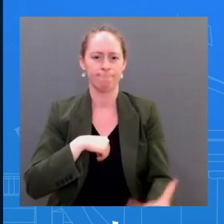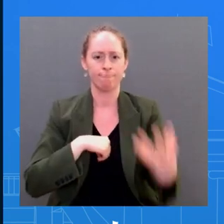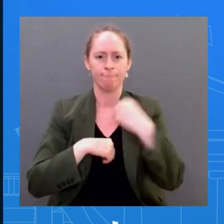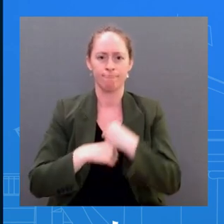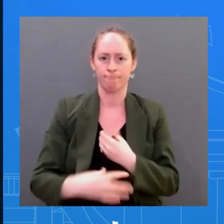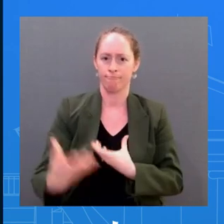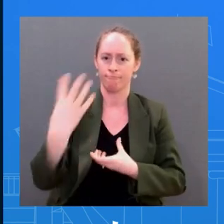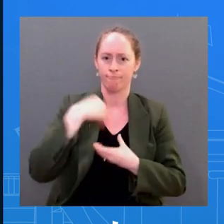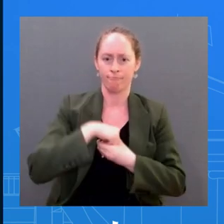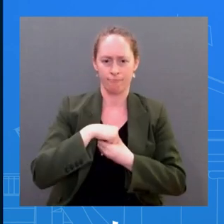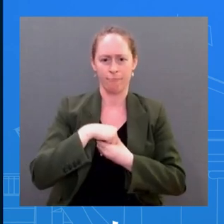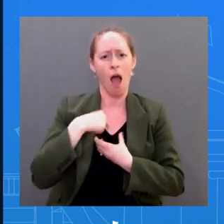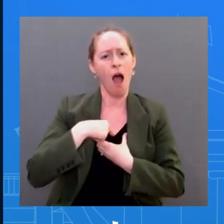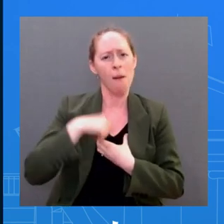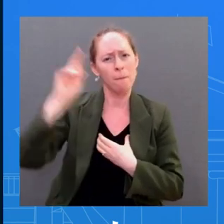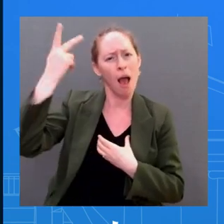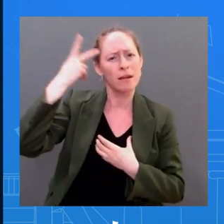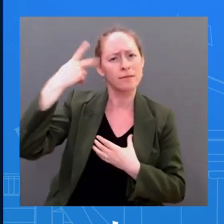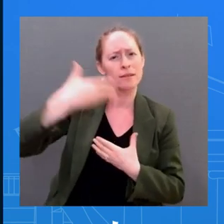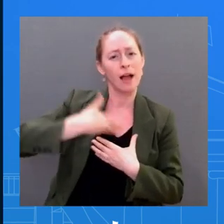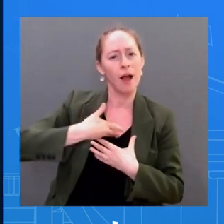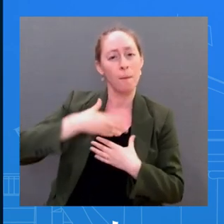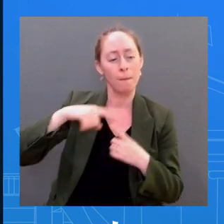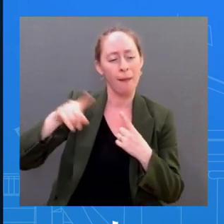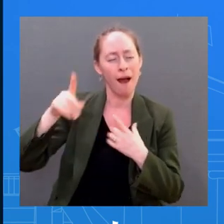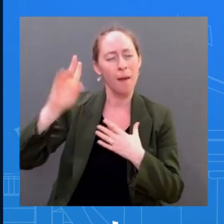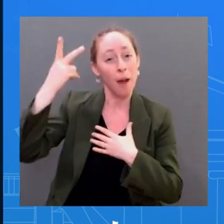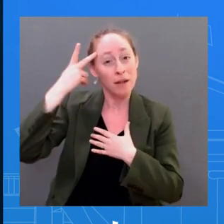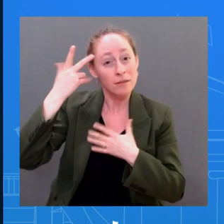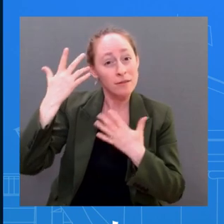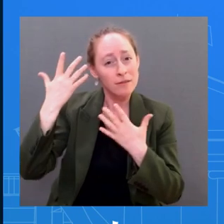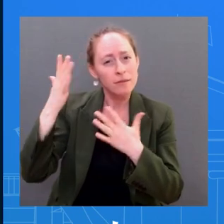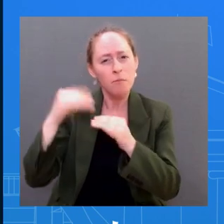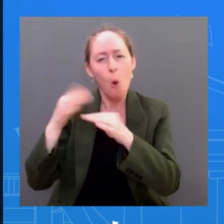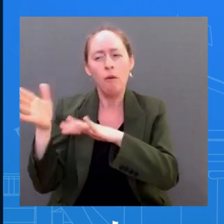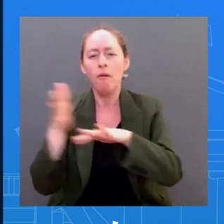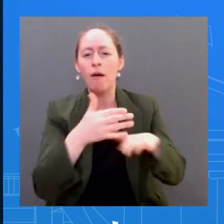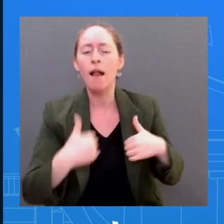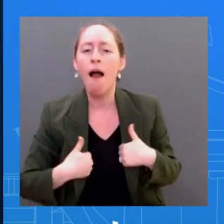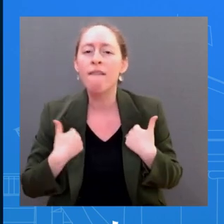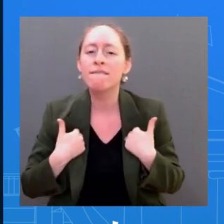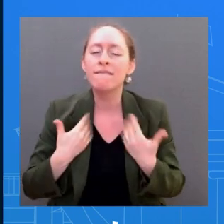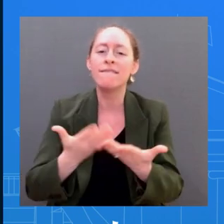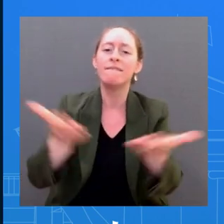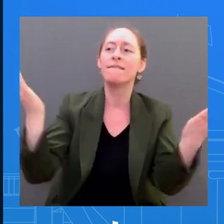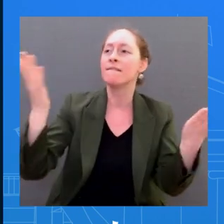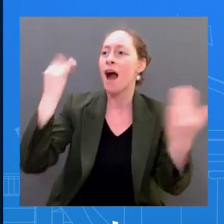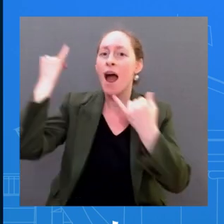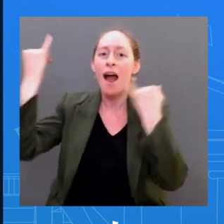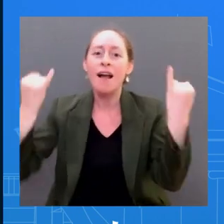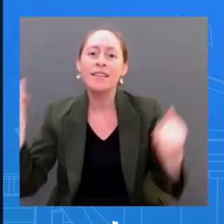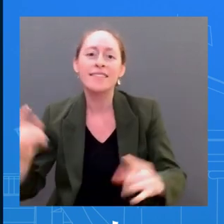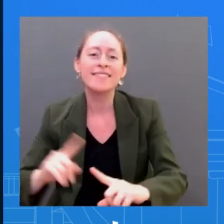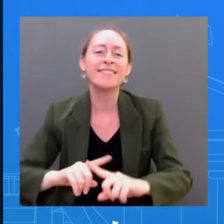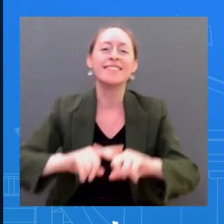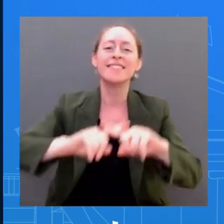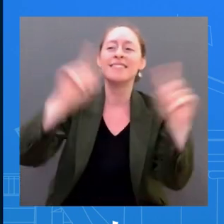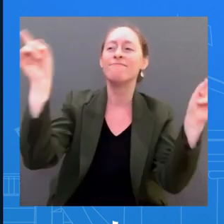make stands, embrace new ideas, and preserve the traditions that can create true, true